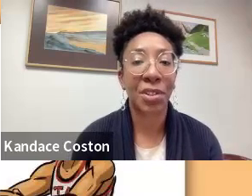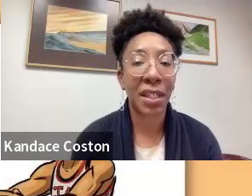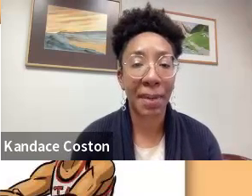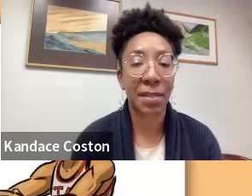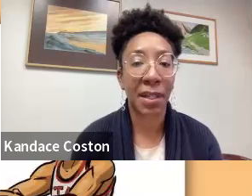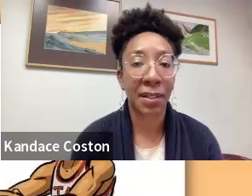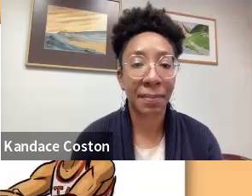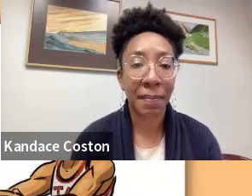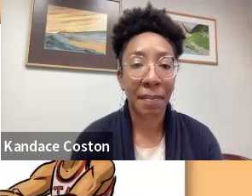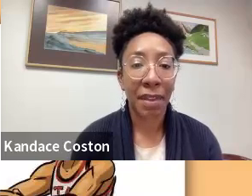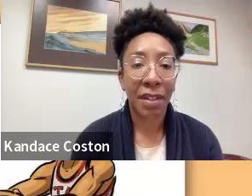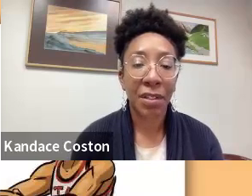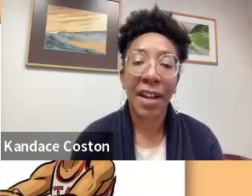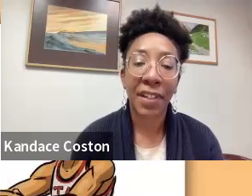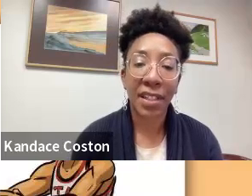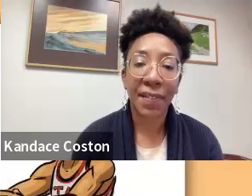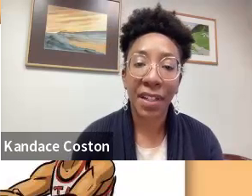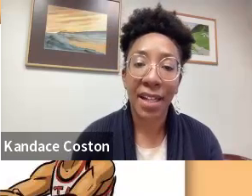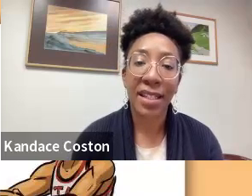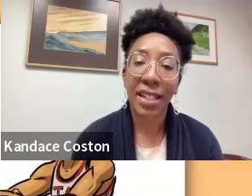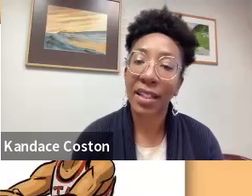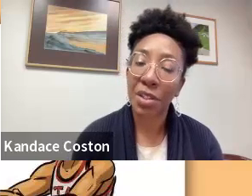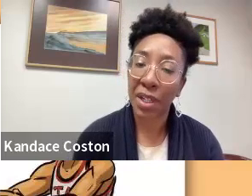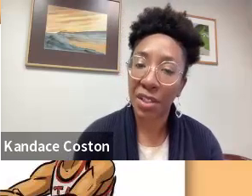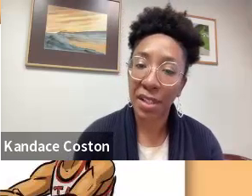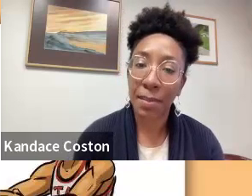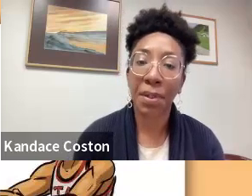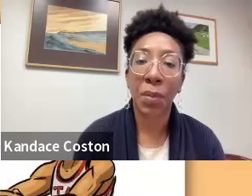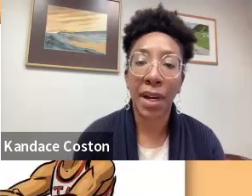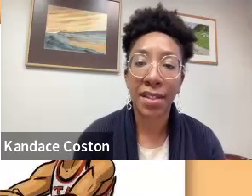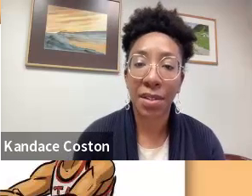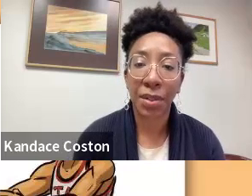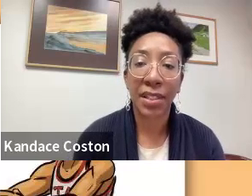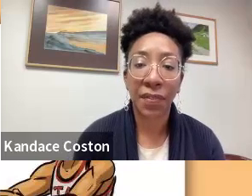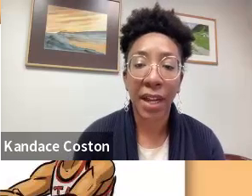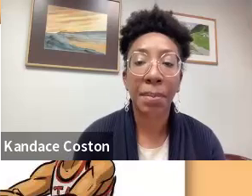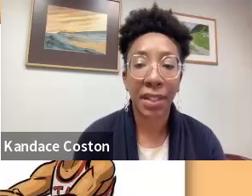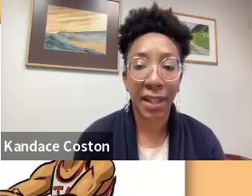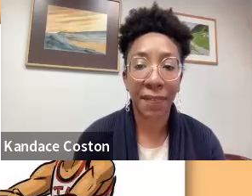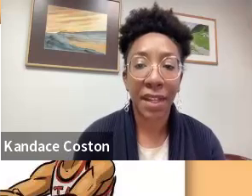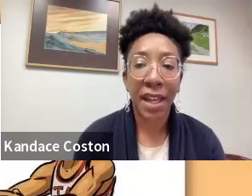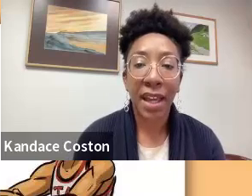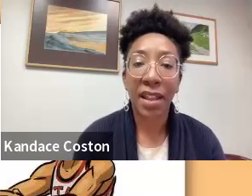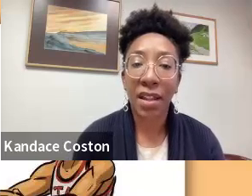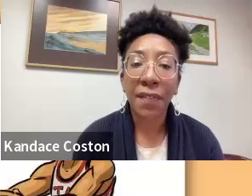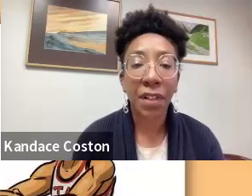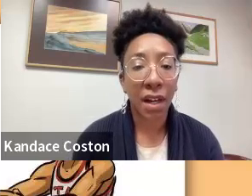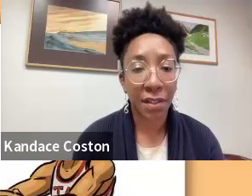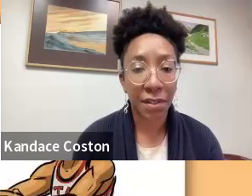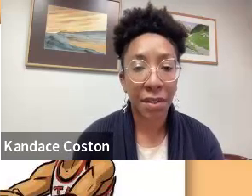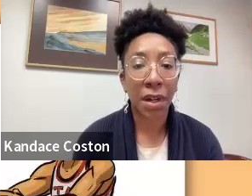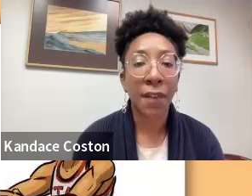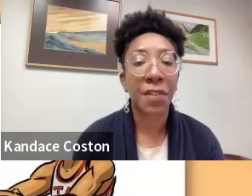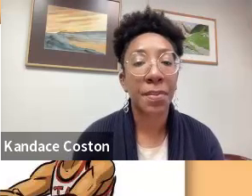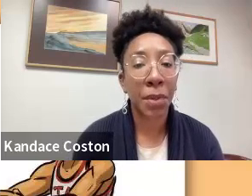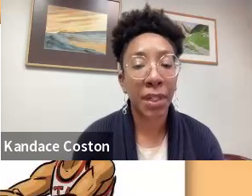in Major League Baseball. Graphic novel-esque illustrations bring Watt's story to vibrant life, and a thoughtful